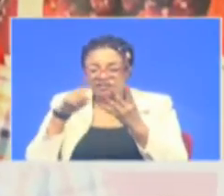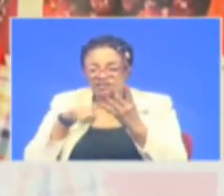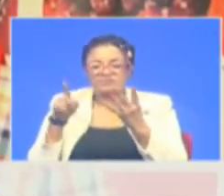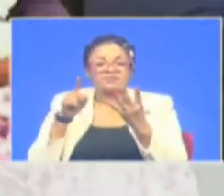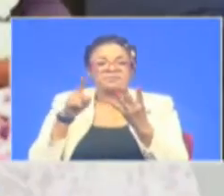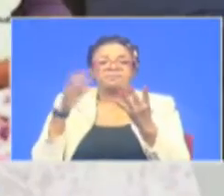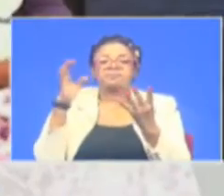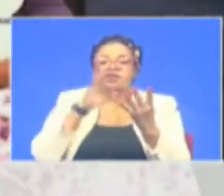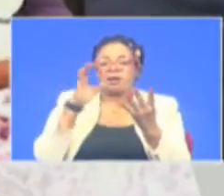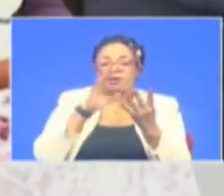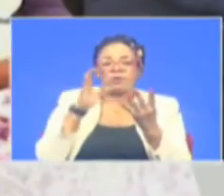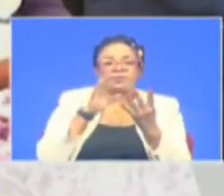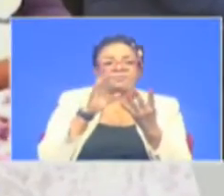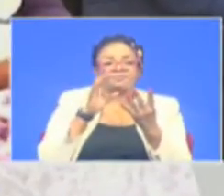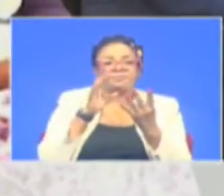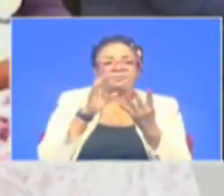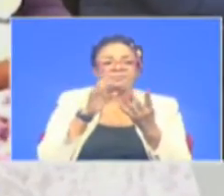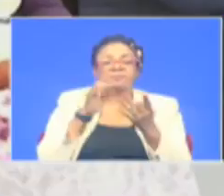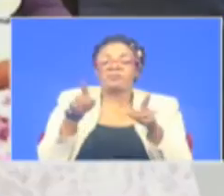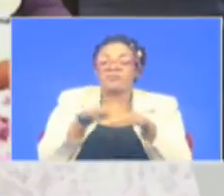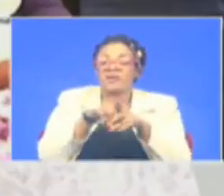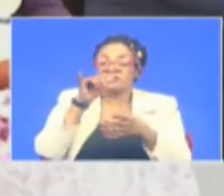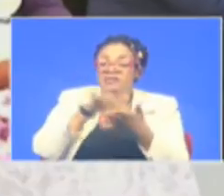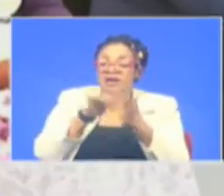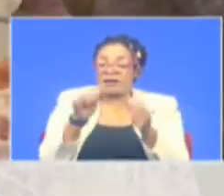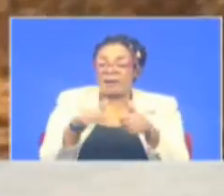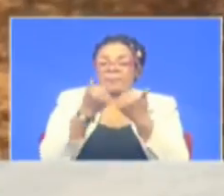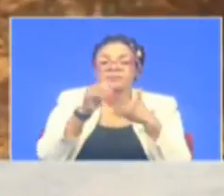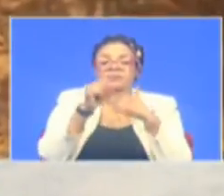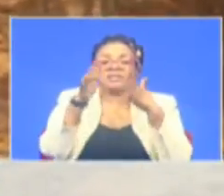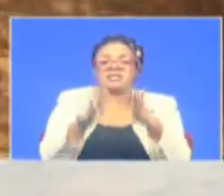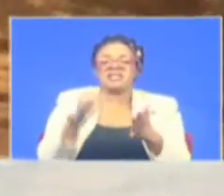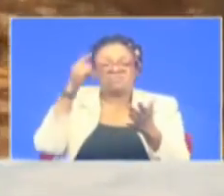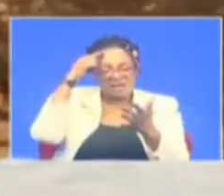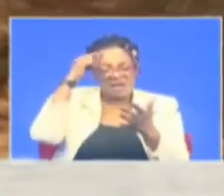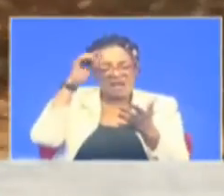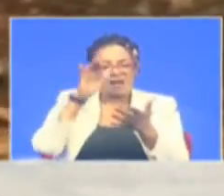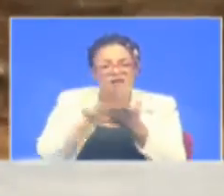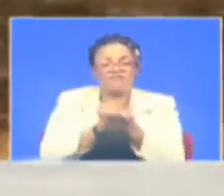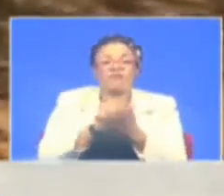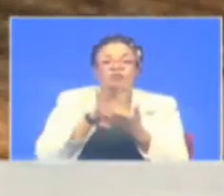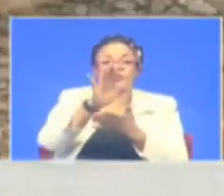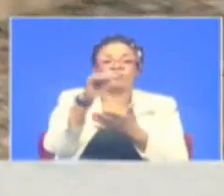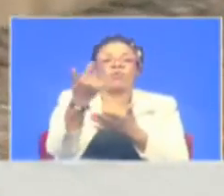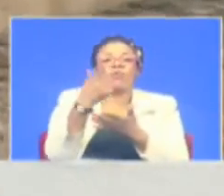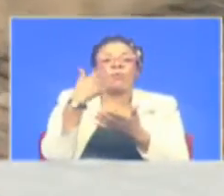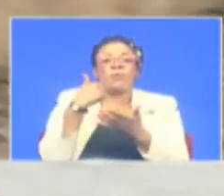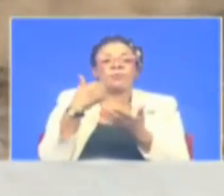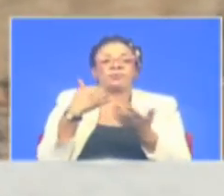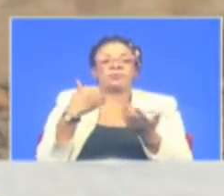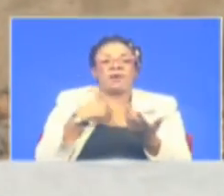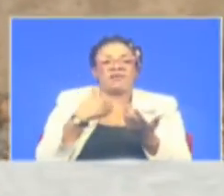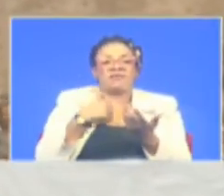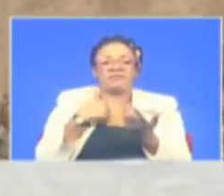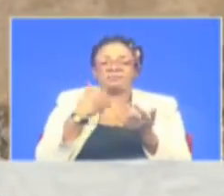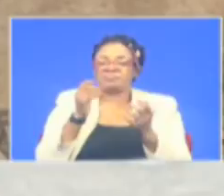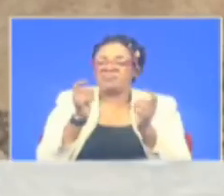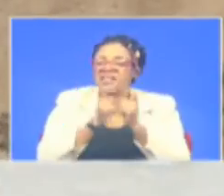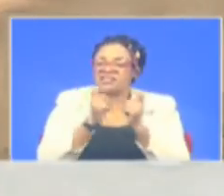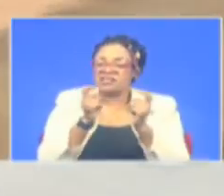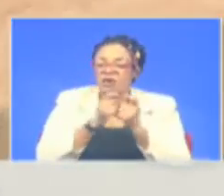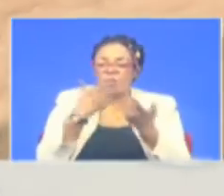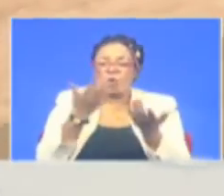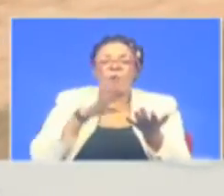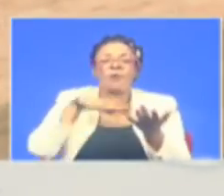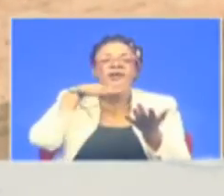clinical signs. Well, that happens. Leaders in the area believe that for those who suffered life-altering injuries or deaths